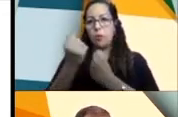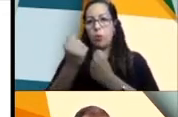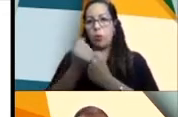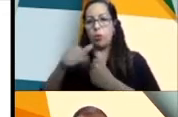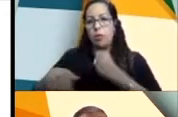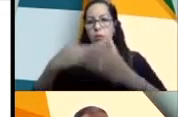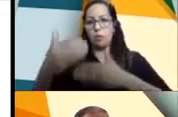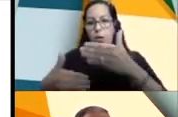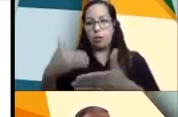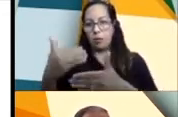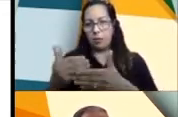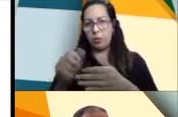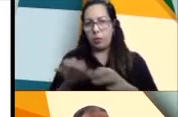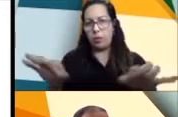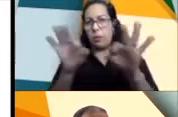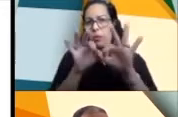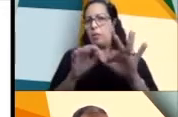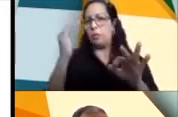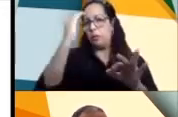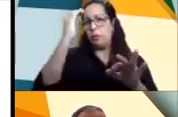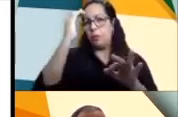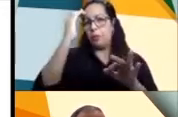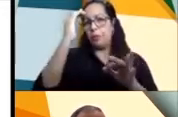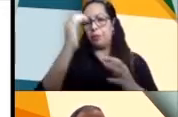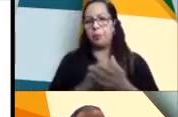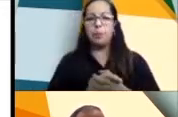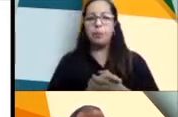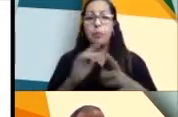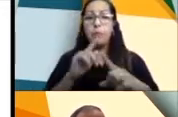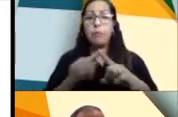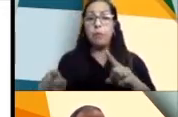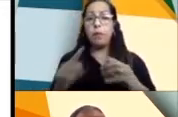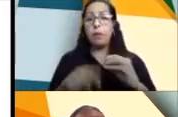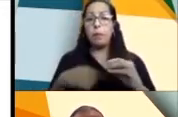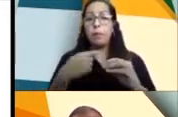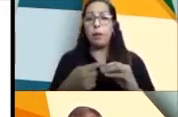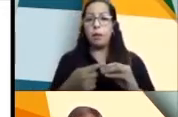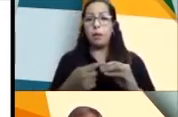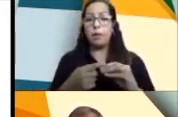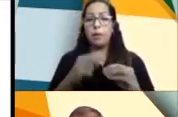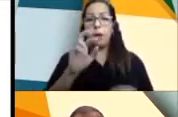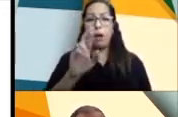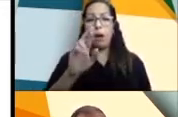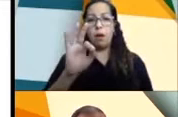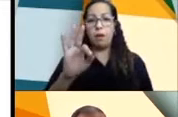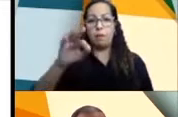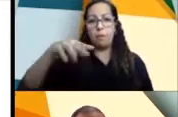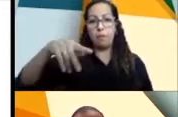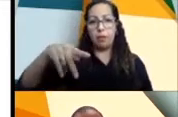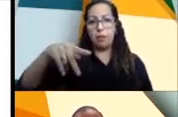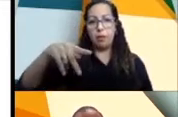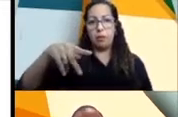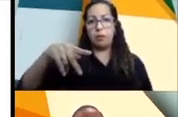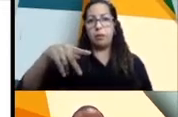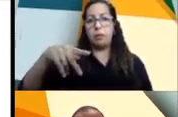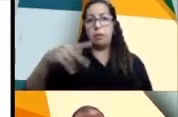process. So that's important to take into consideration. But in terms of the RFP, for comparison purposes, it is